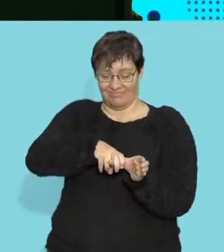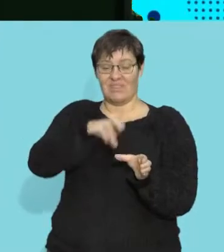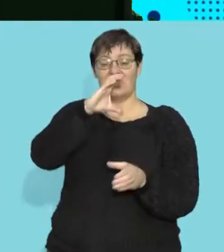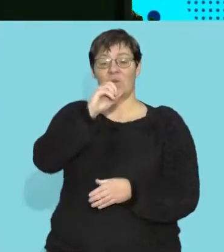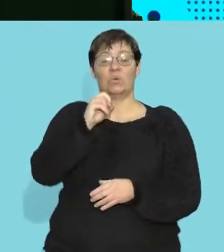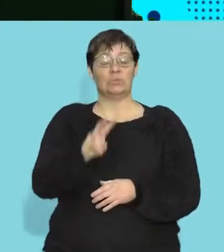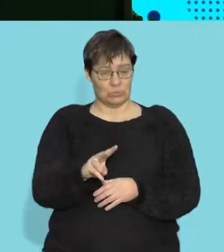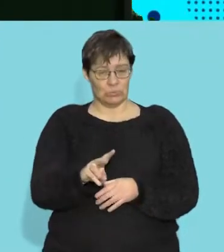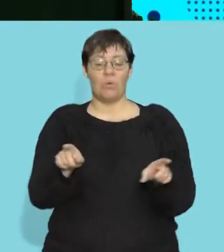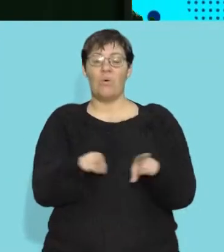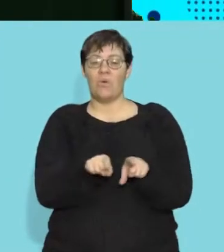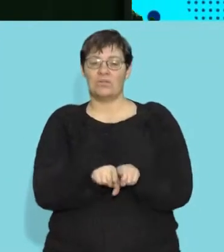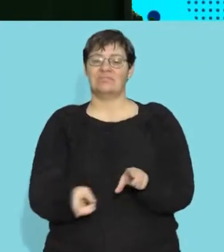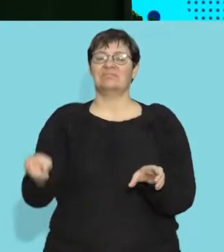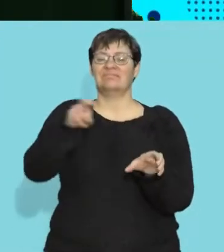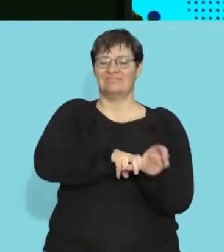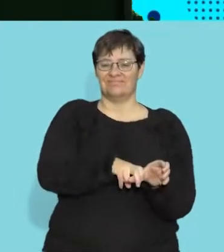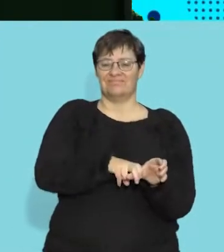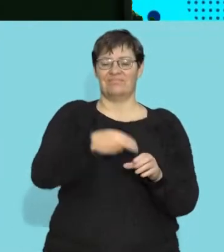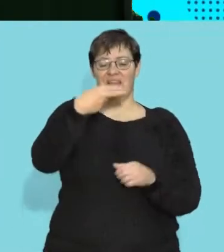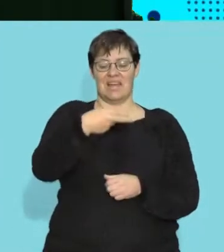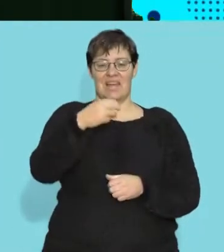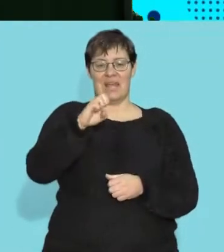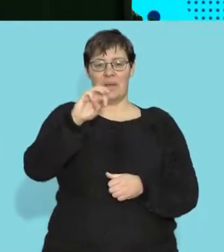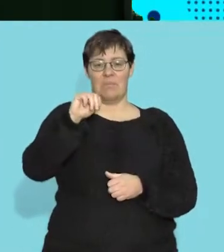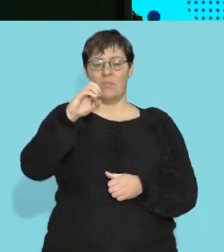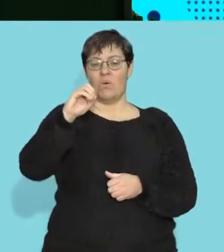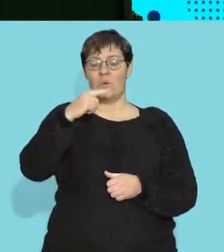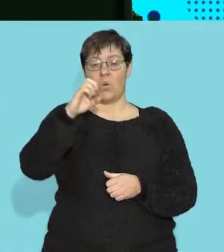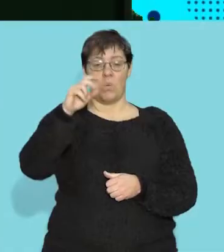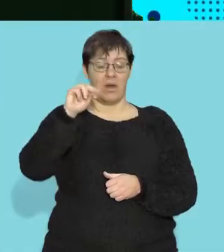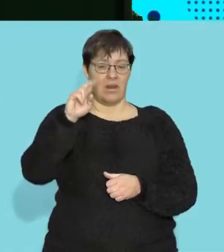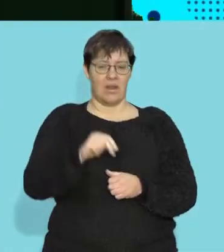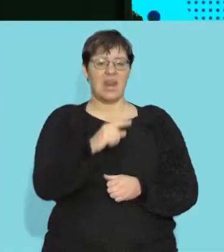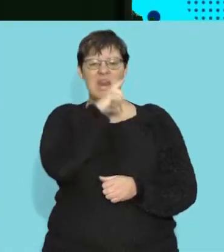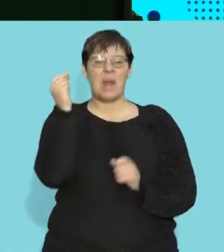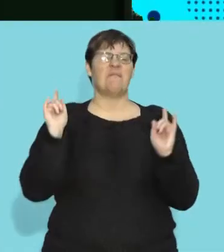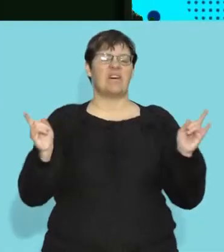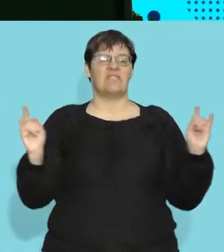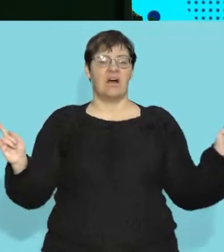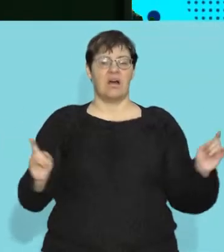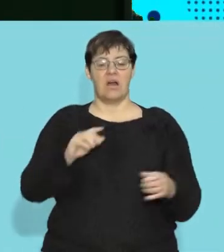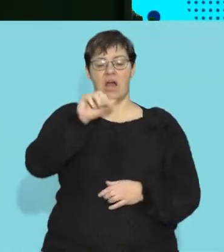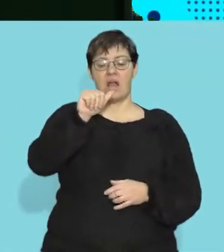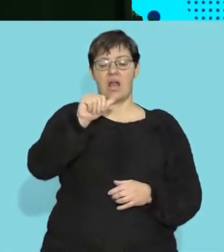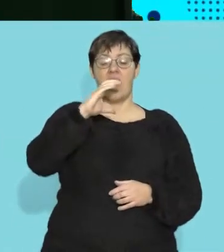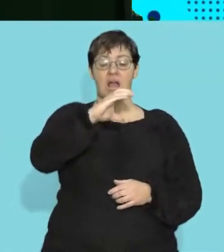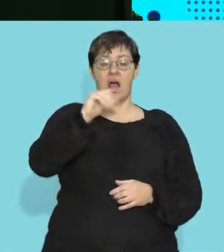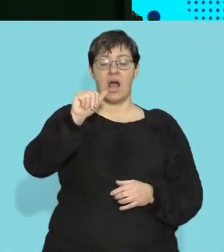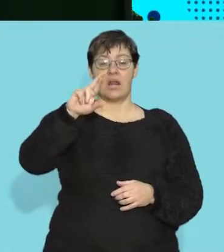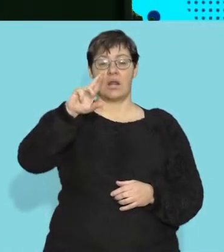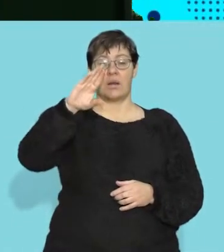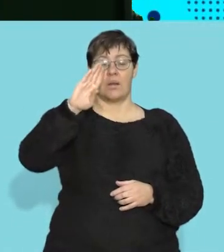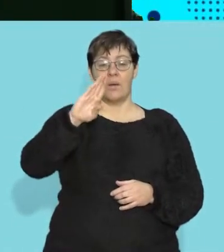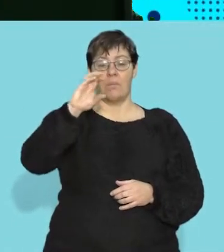Carbon dioxide also joins with a part of the hemoglobin. Listen to this lovely long word.